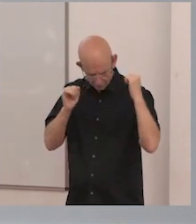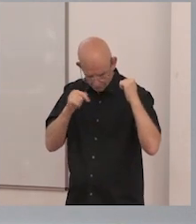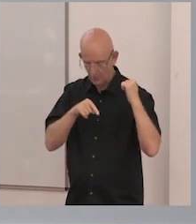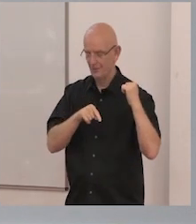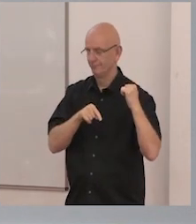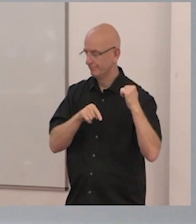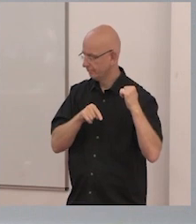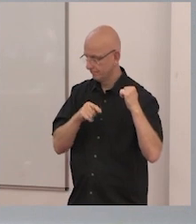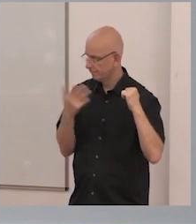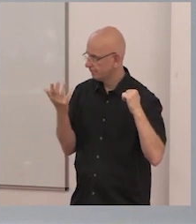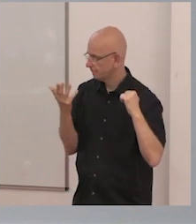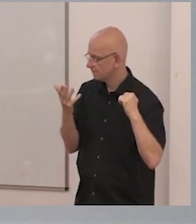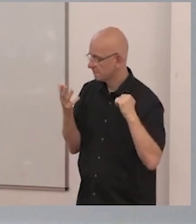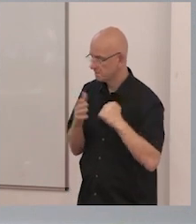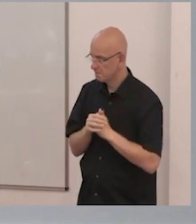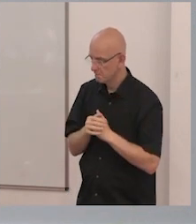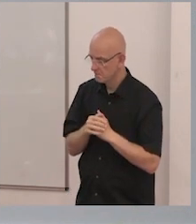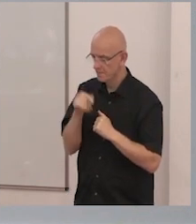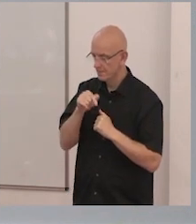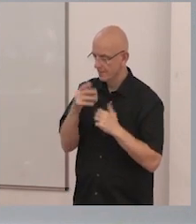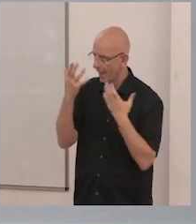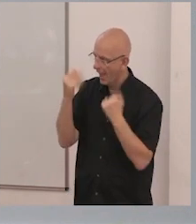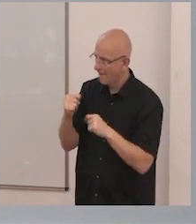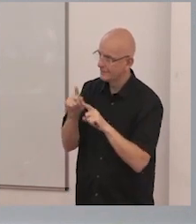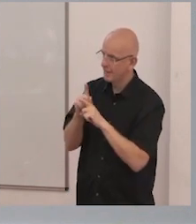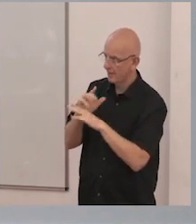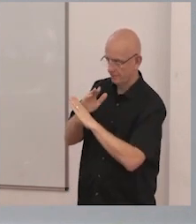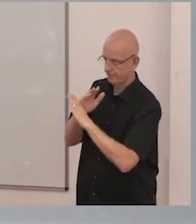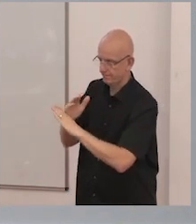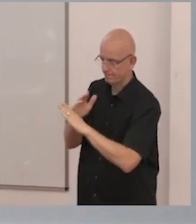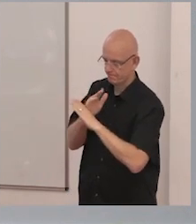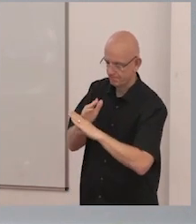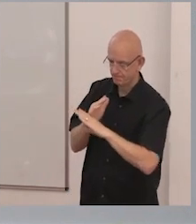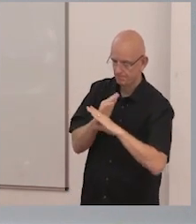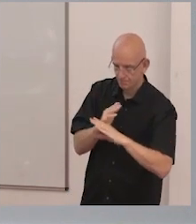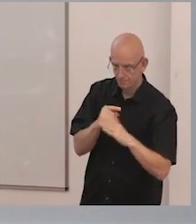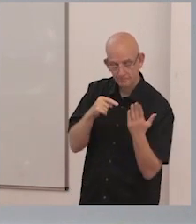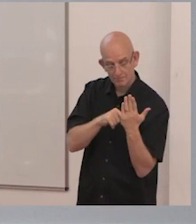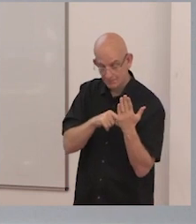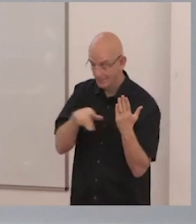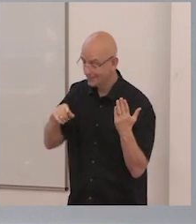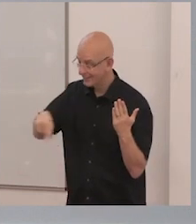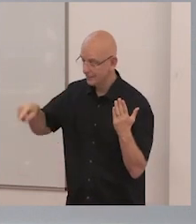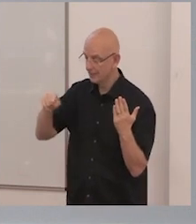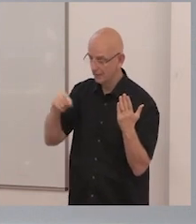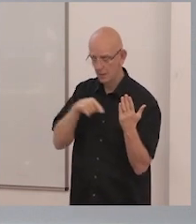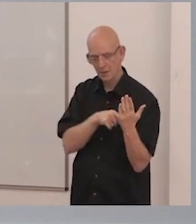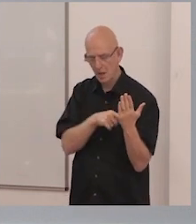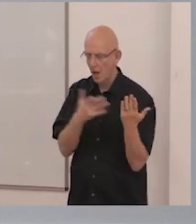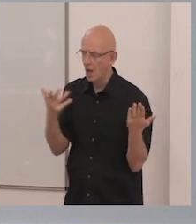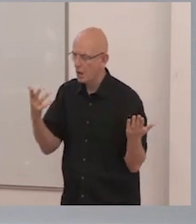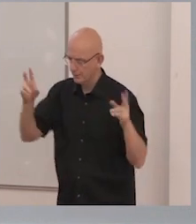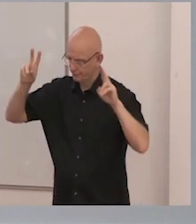states that children with disabilities should enjoy a full and decent life and to special care